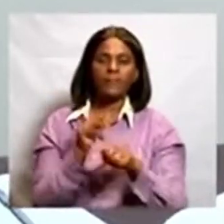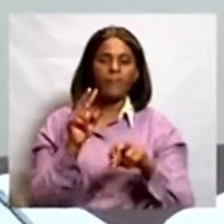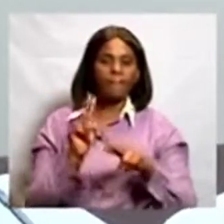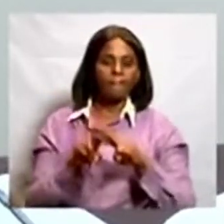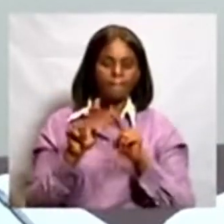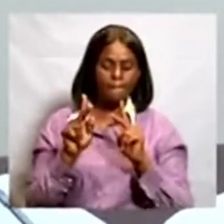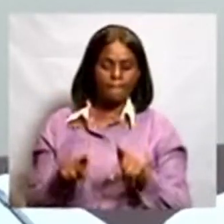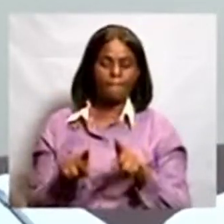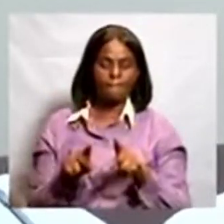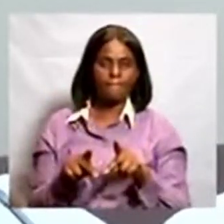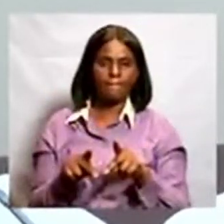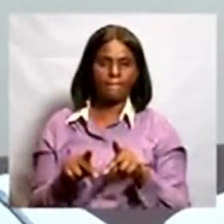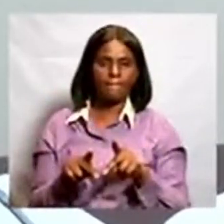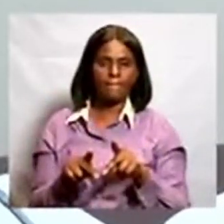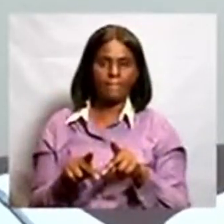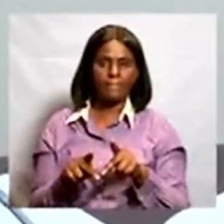Chair,